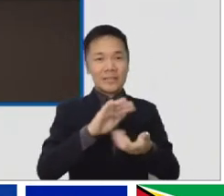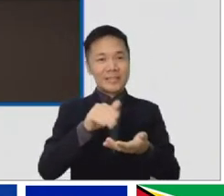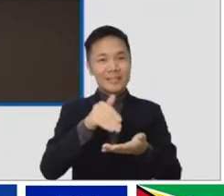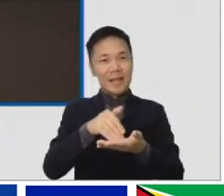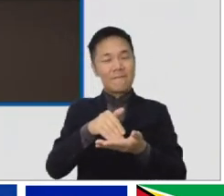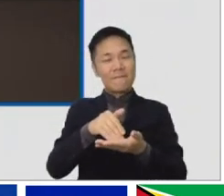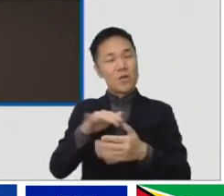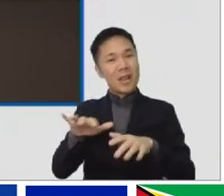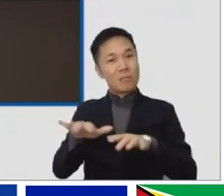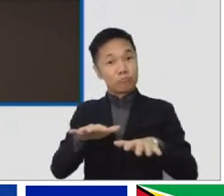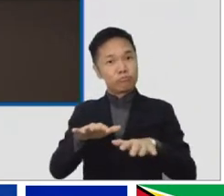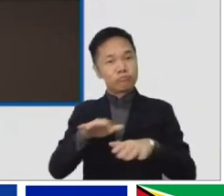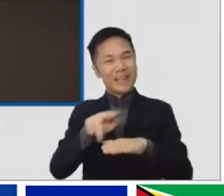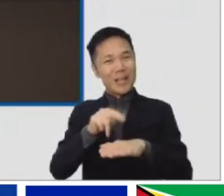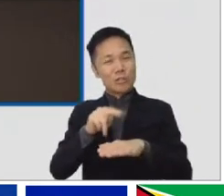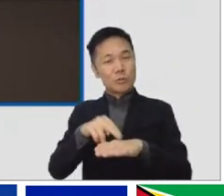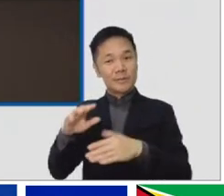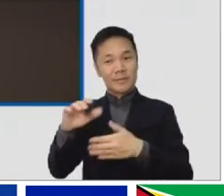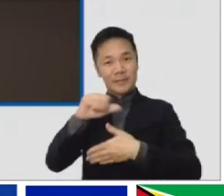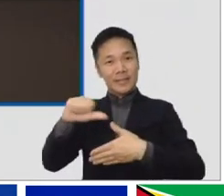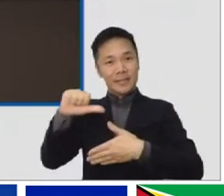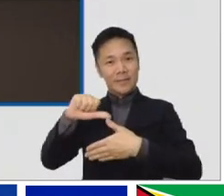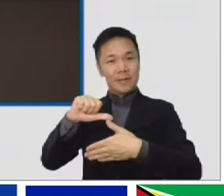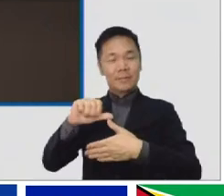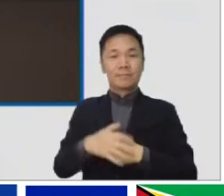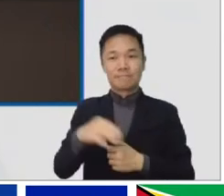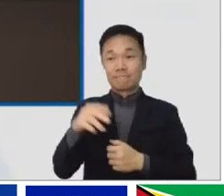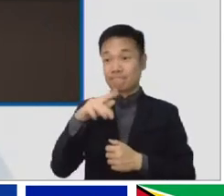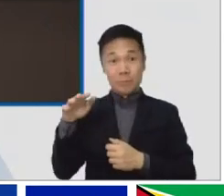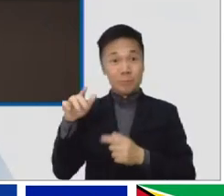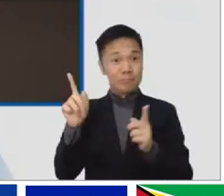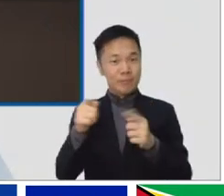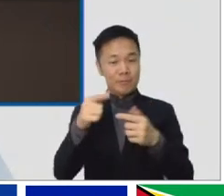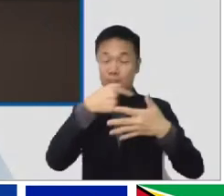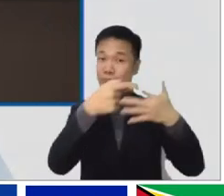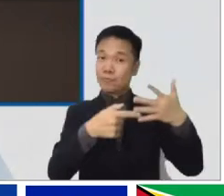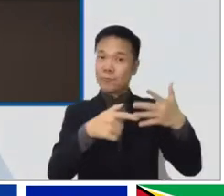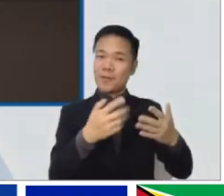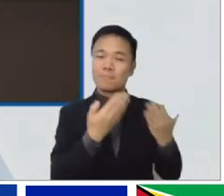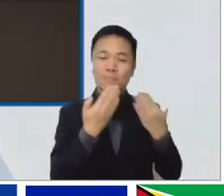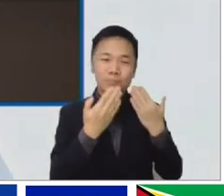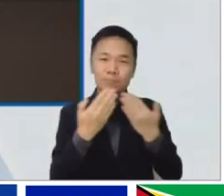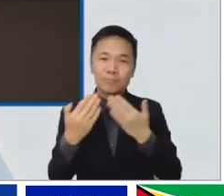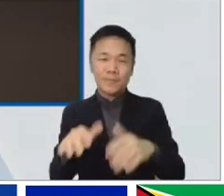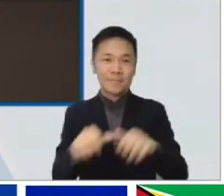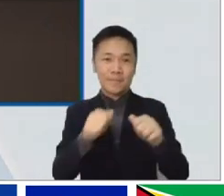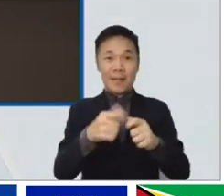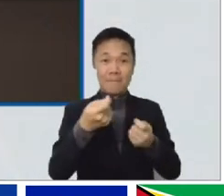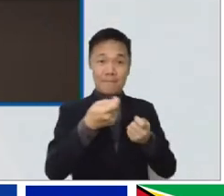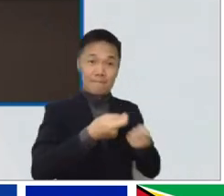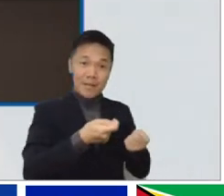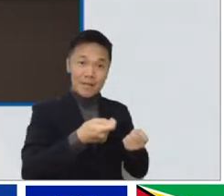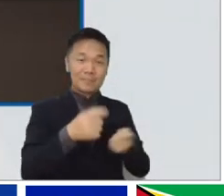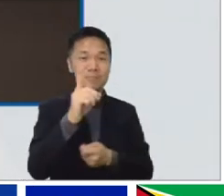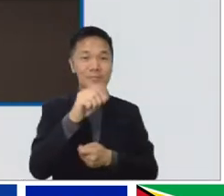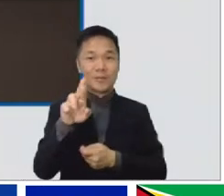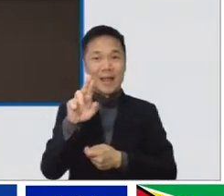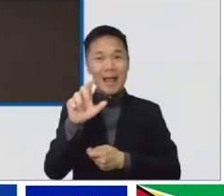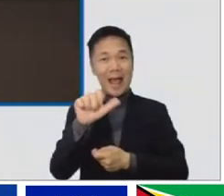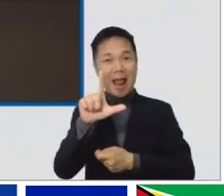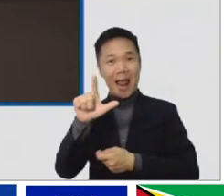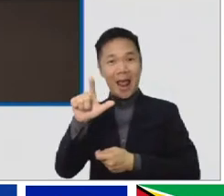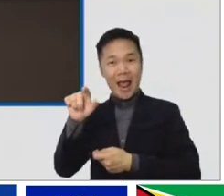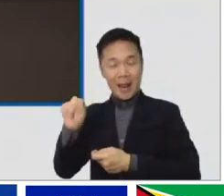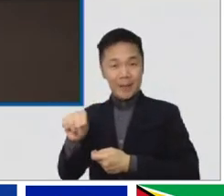PREDENENAC. The moderator is Dr. Alan Lavelle, Coordinator, Social Studies, Risks and Disasters